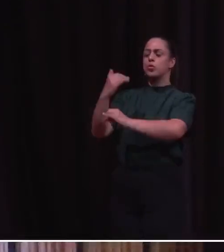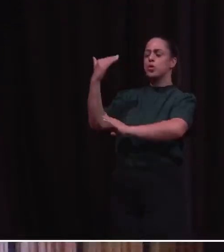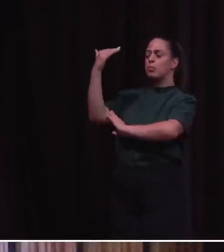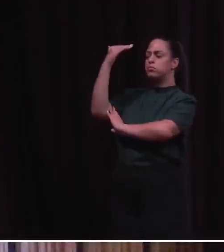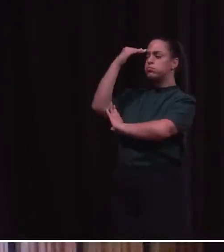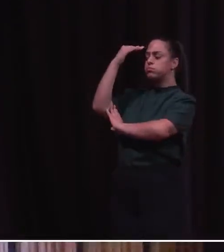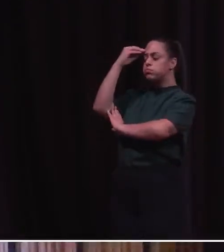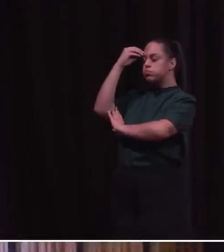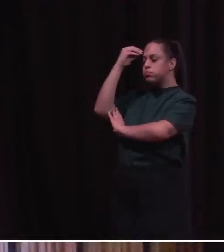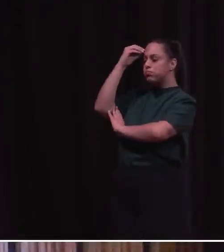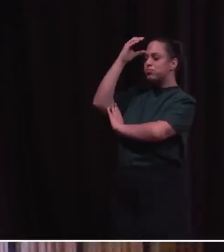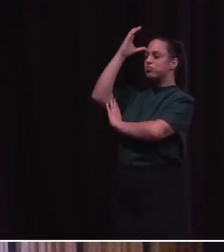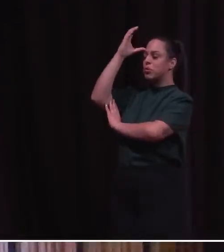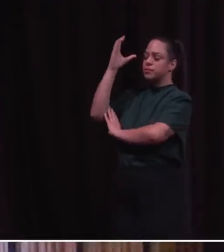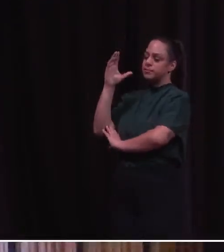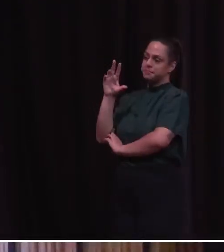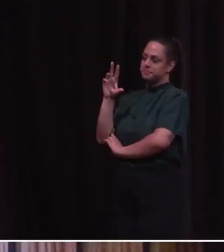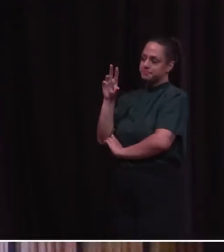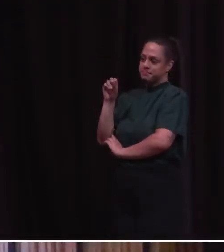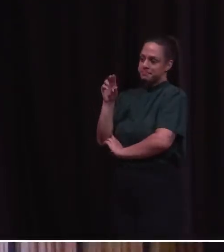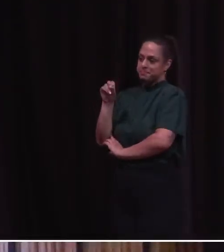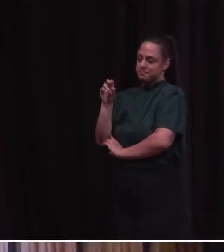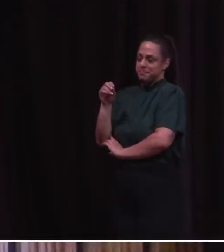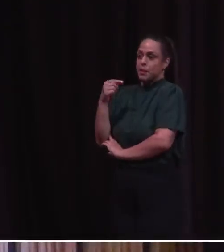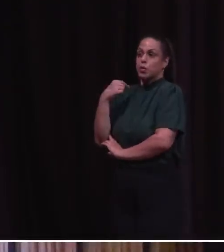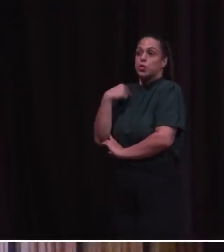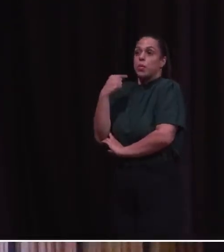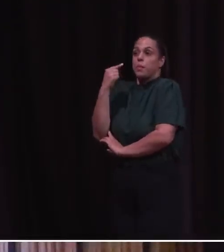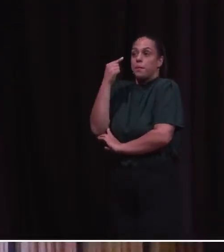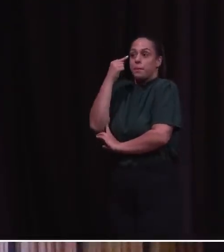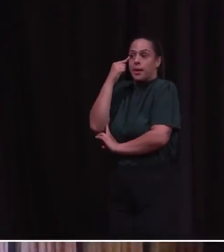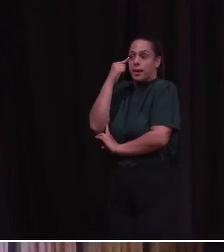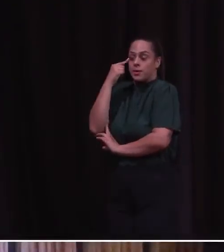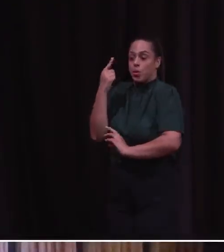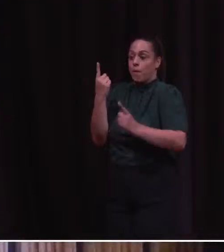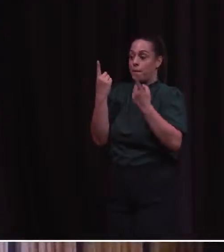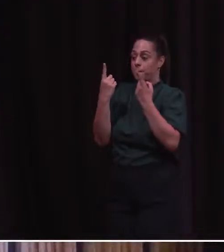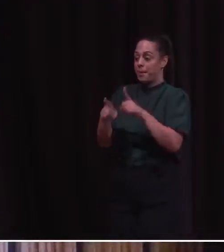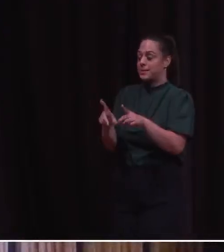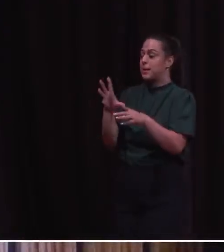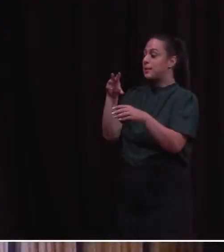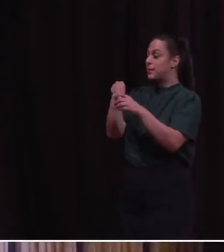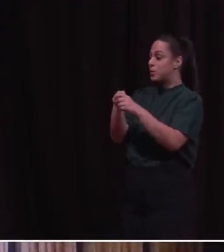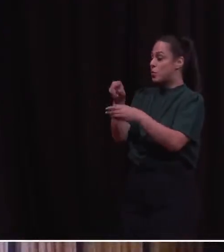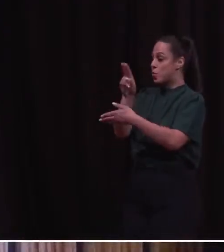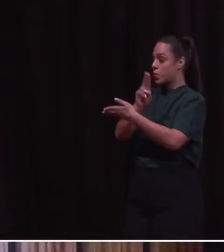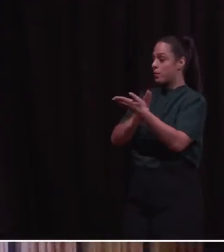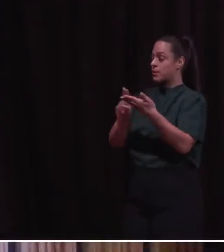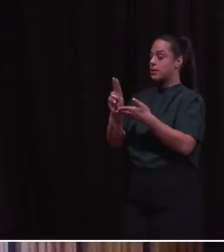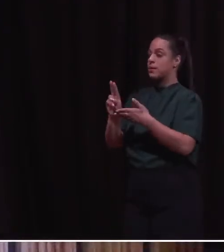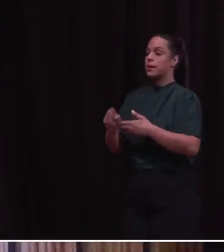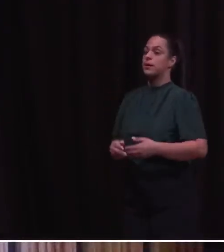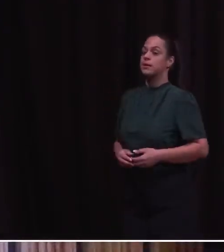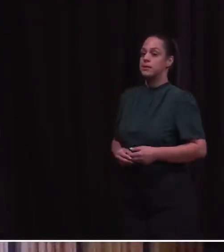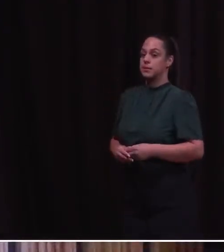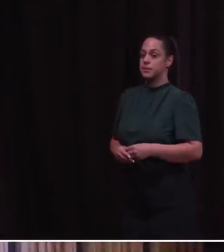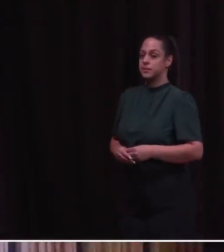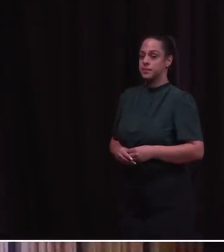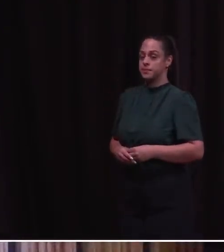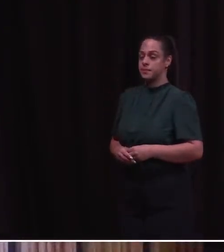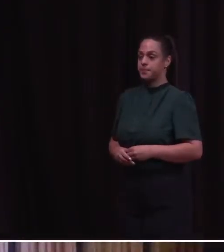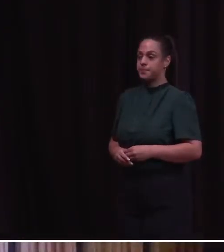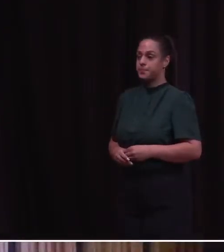within universities, apart from the million and one other things that go on in a university, is to